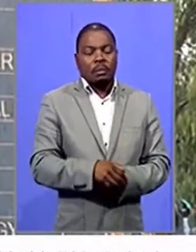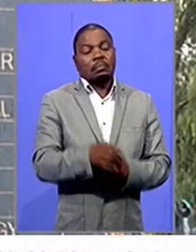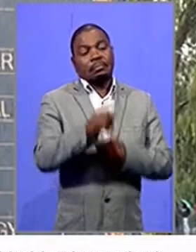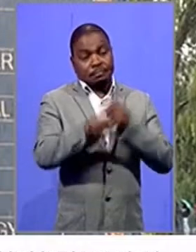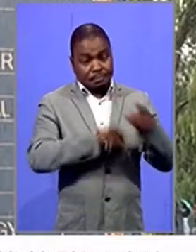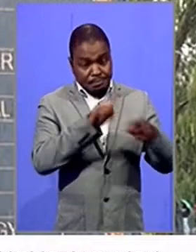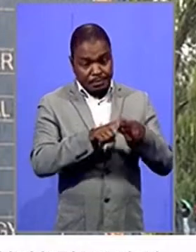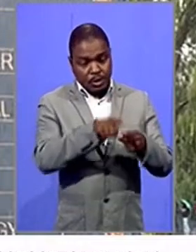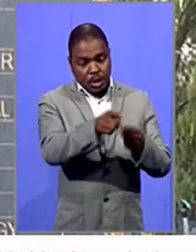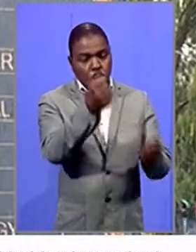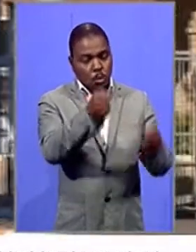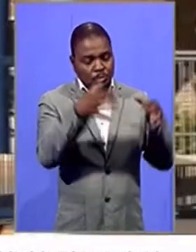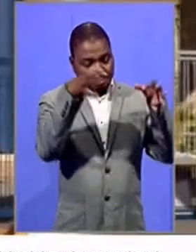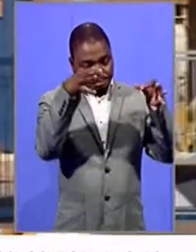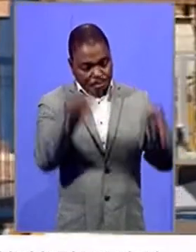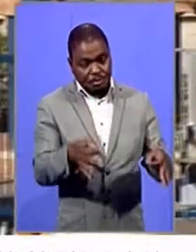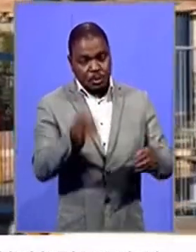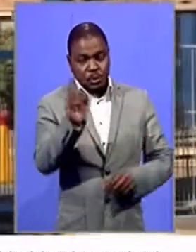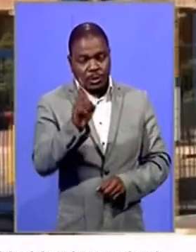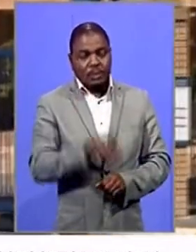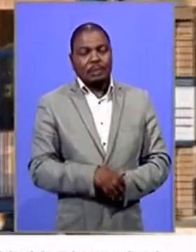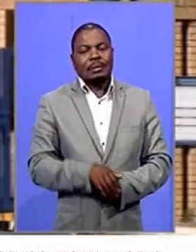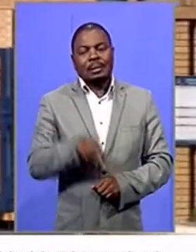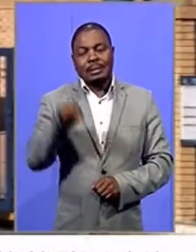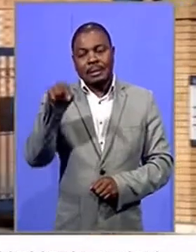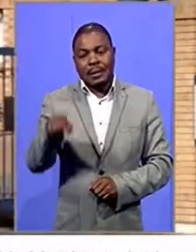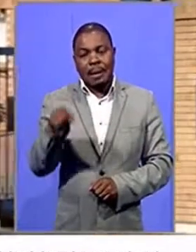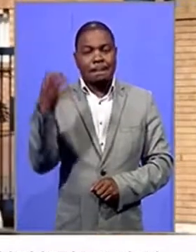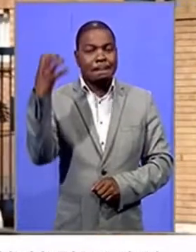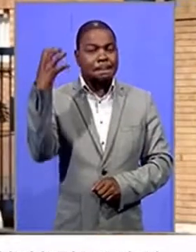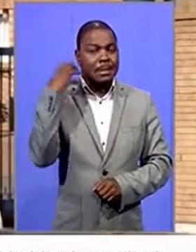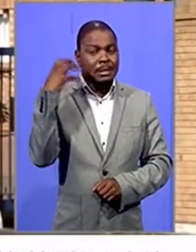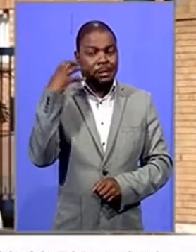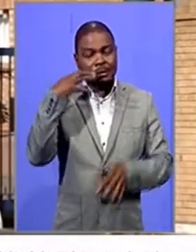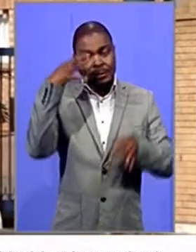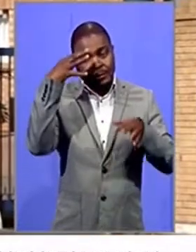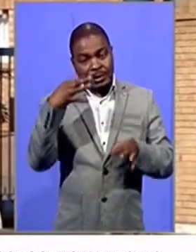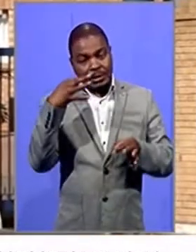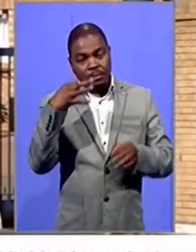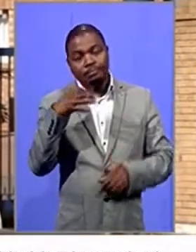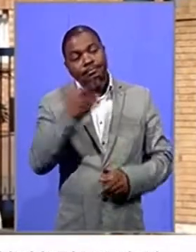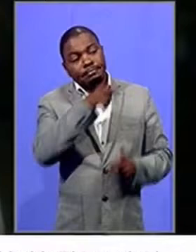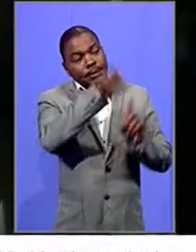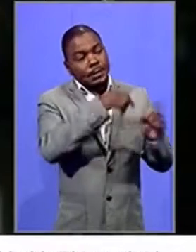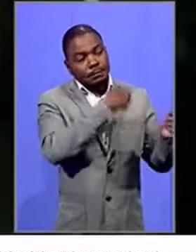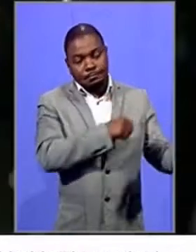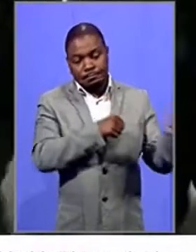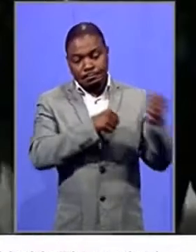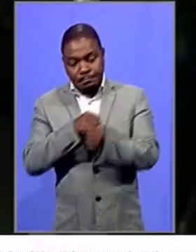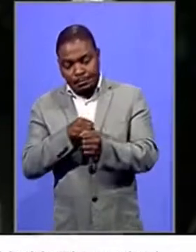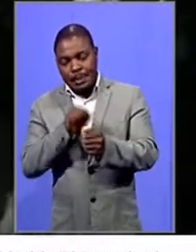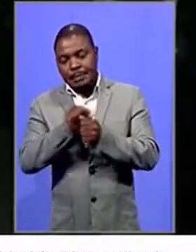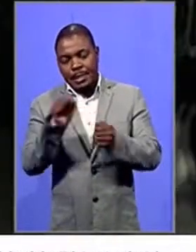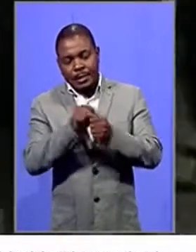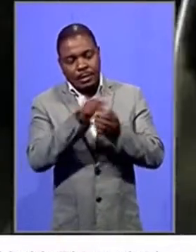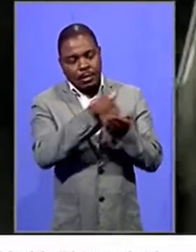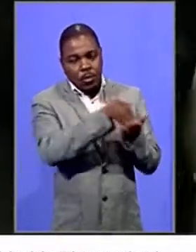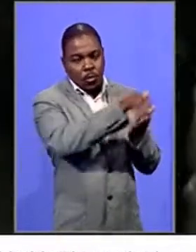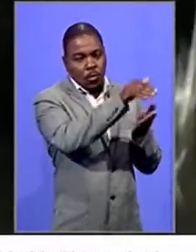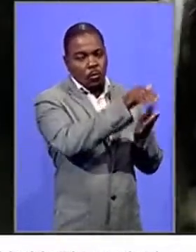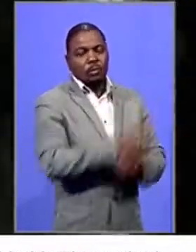la nehelana ka qeto ya hore qeto ya letona ya ho romela motsamaisi e behelwe ka